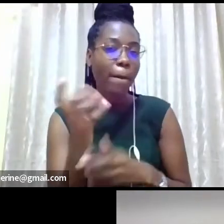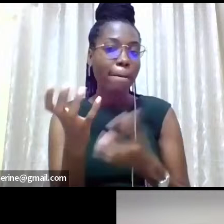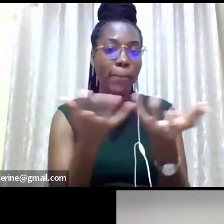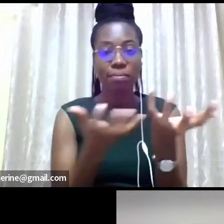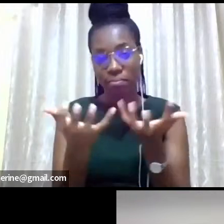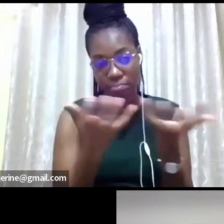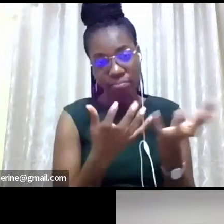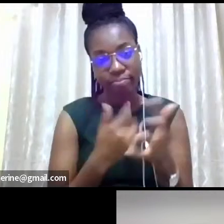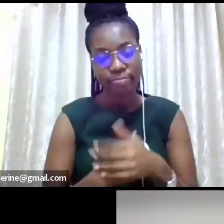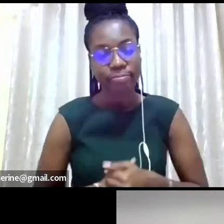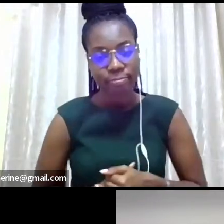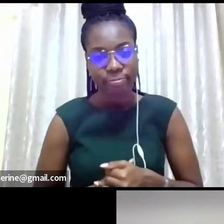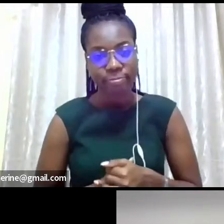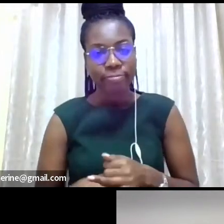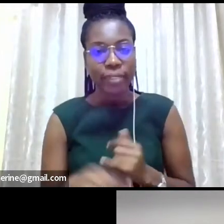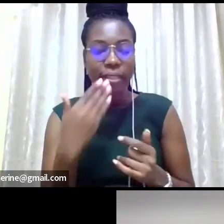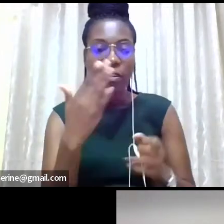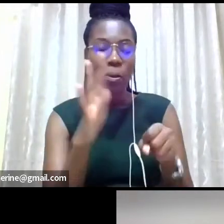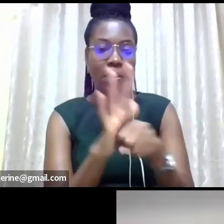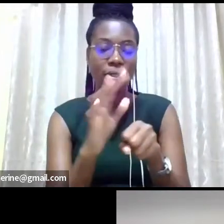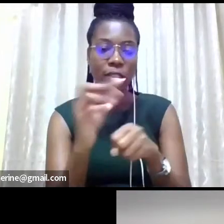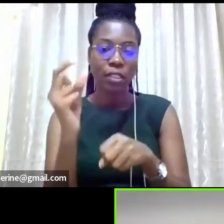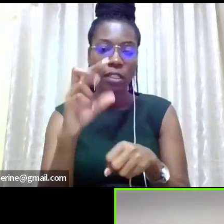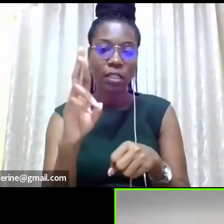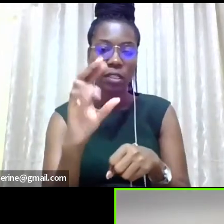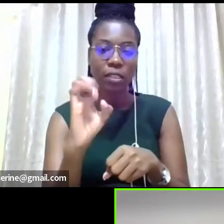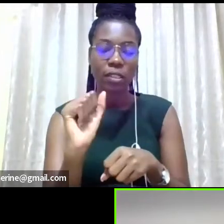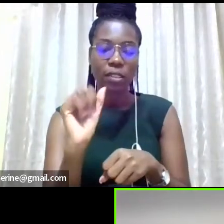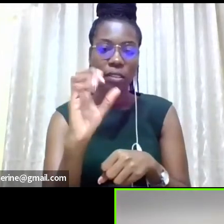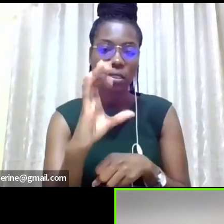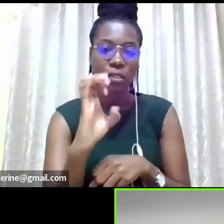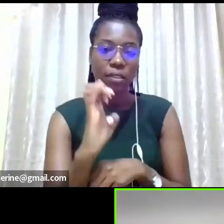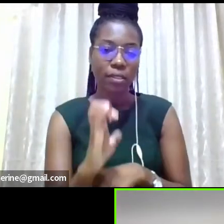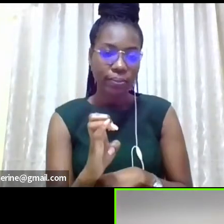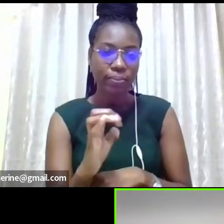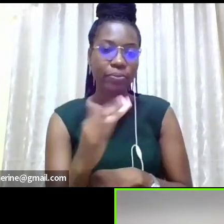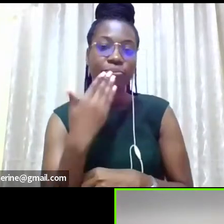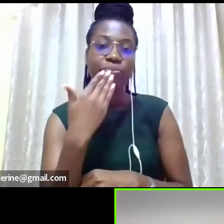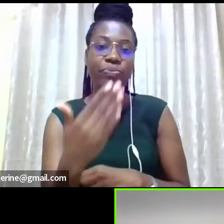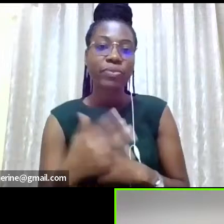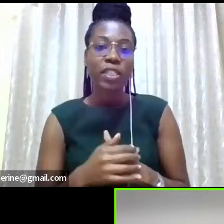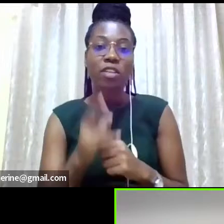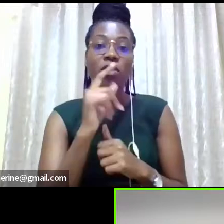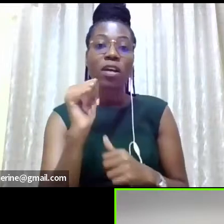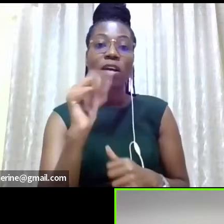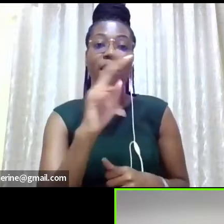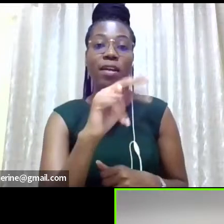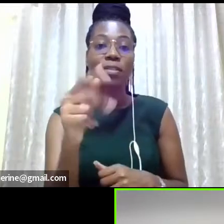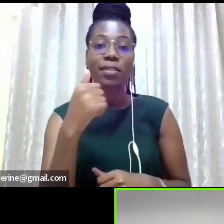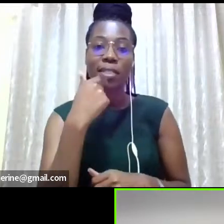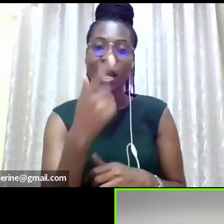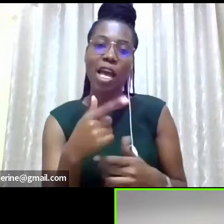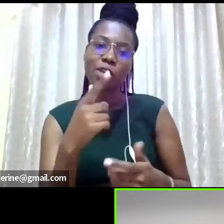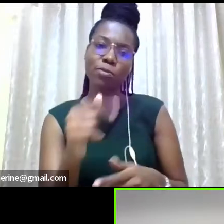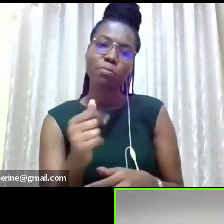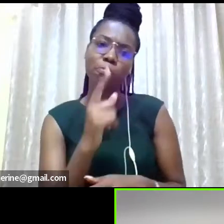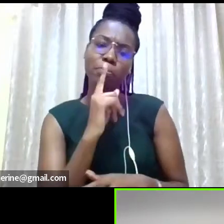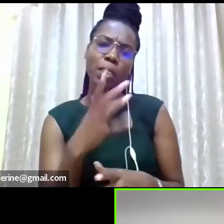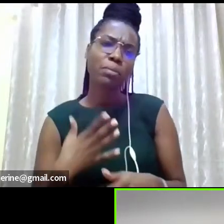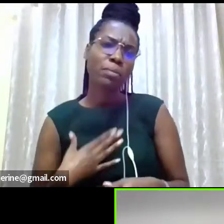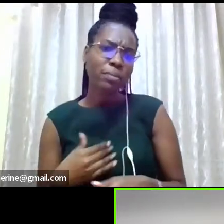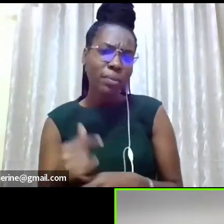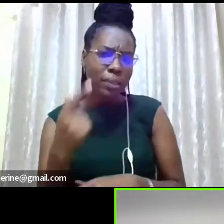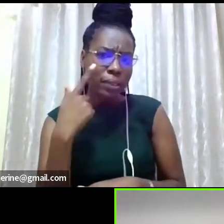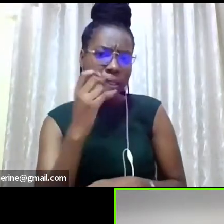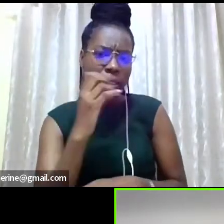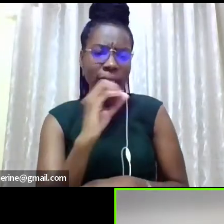businesses. Thank you so much, Grace. Yes, thank you. My colleague Anne is saying, please unmute me. I cannot find you, Anne. Can you raise your hand